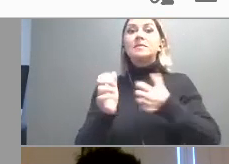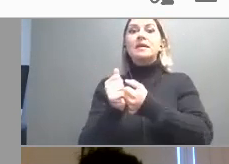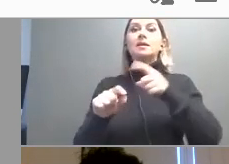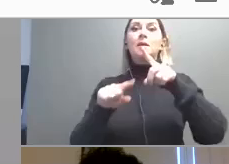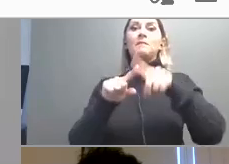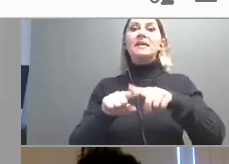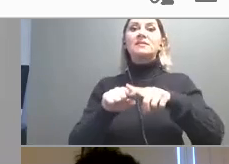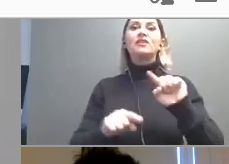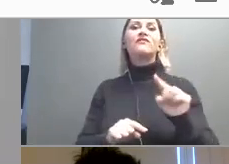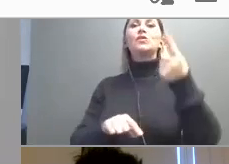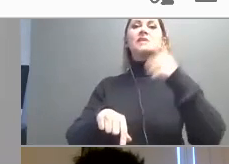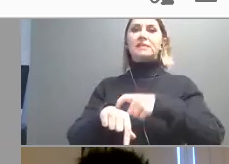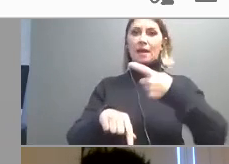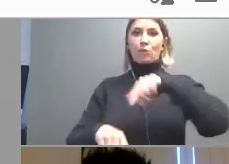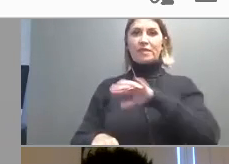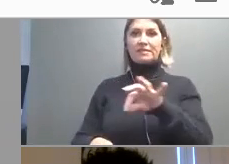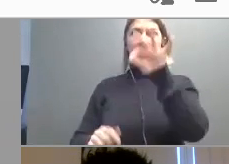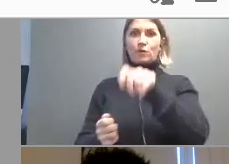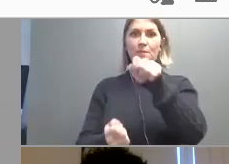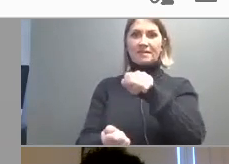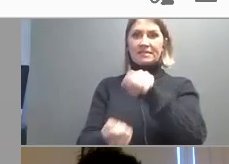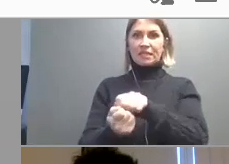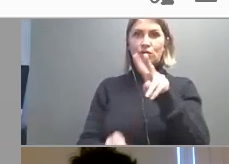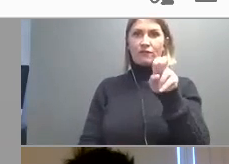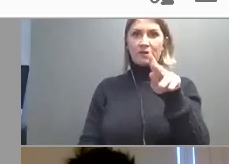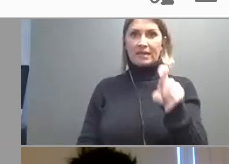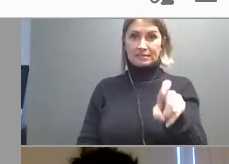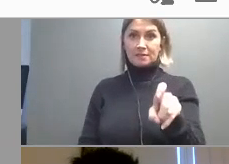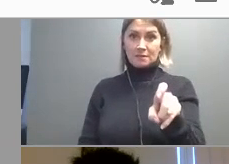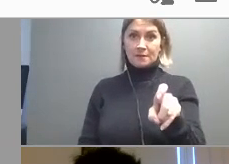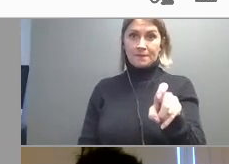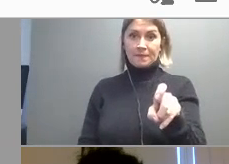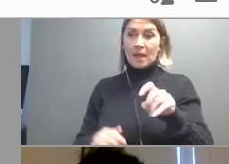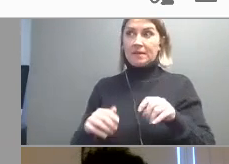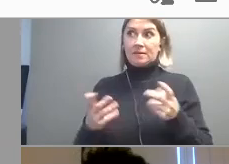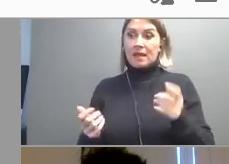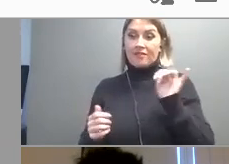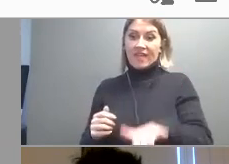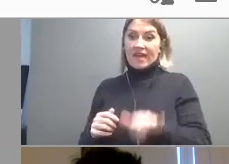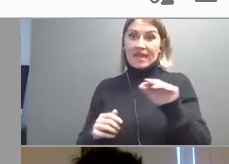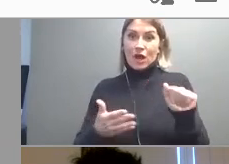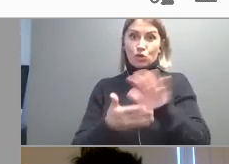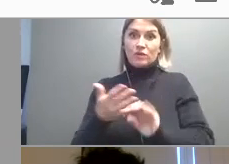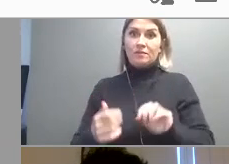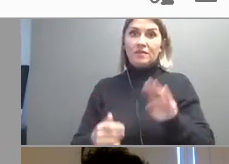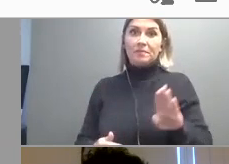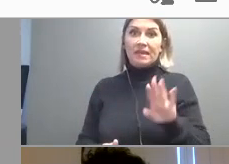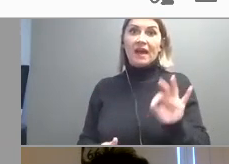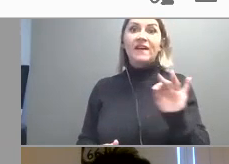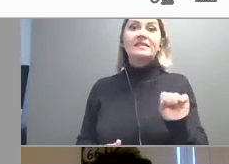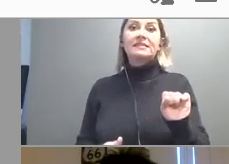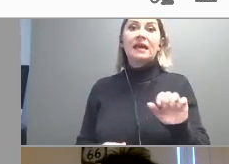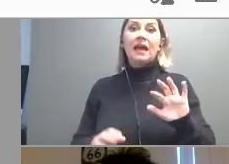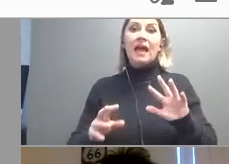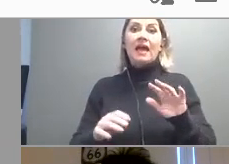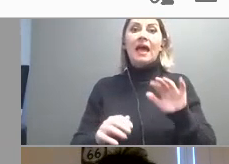the first time we discover a particular vertex, because underlying this particular algorithm is the BFS algorithm that